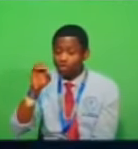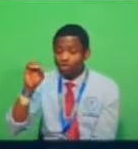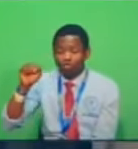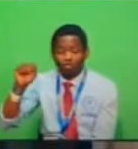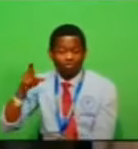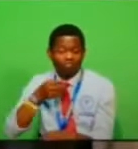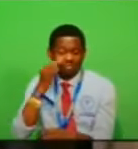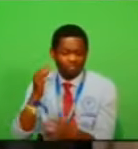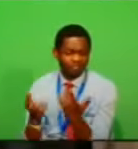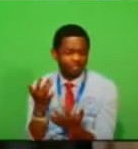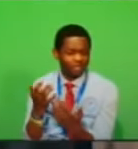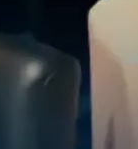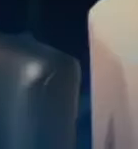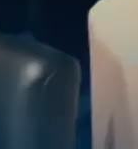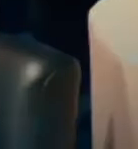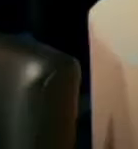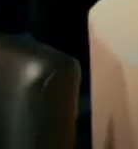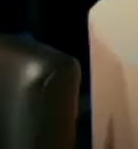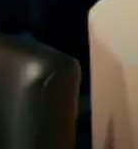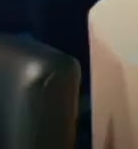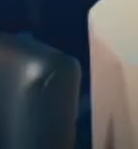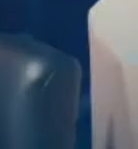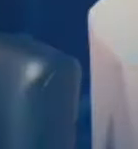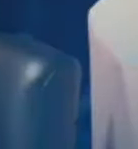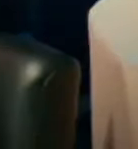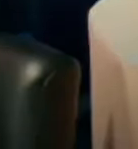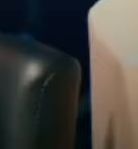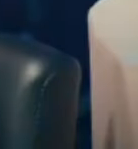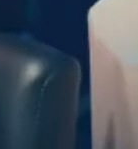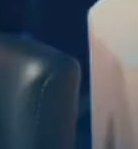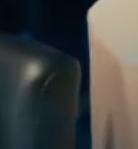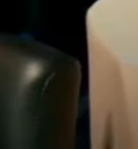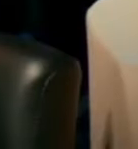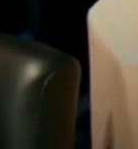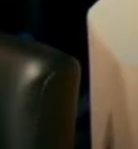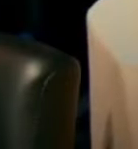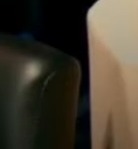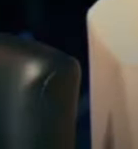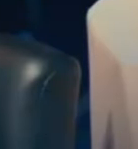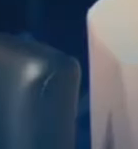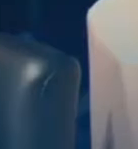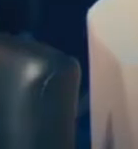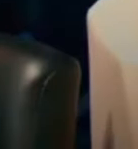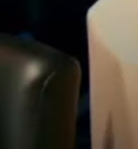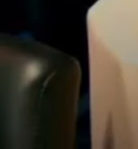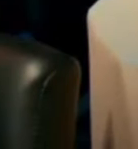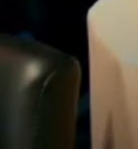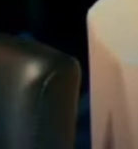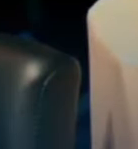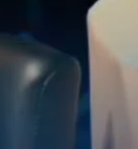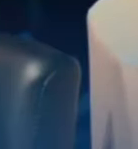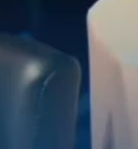plantations, went off. So we have come back to beginning of life. All of us were no school. I